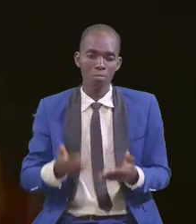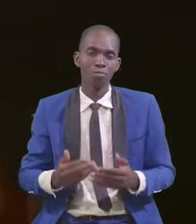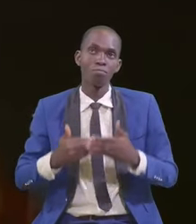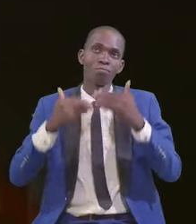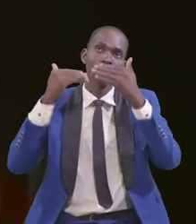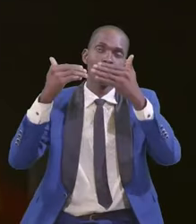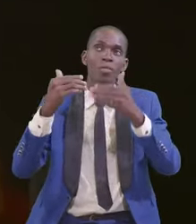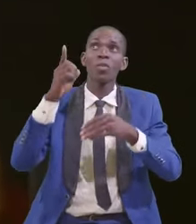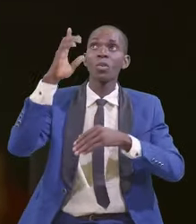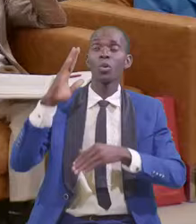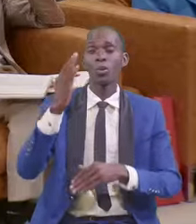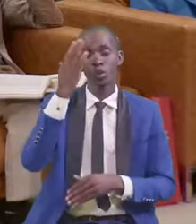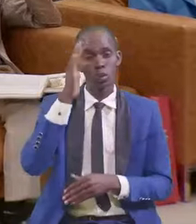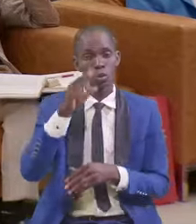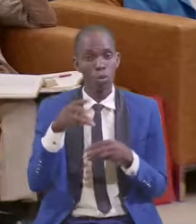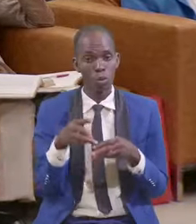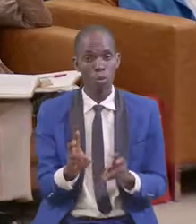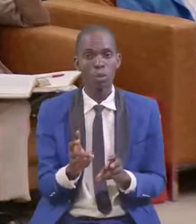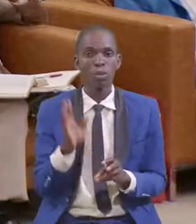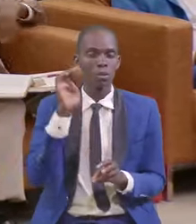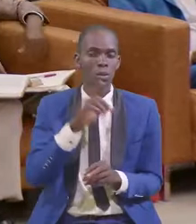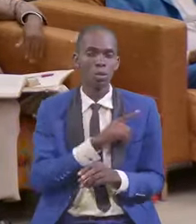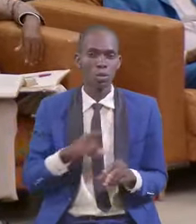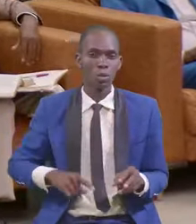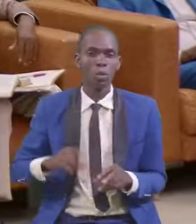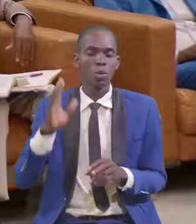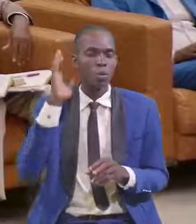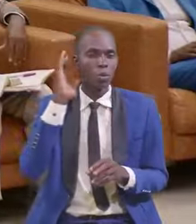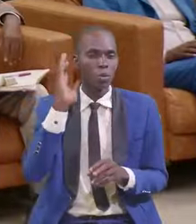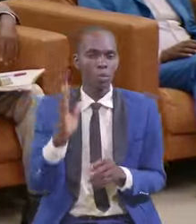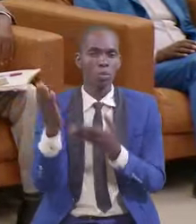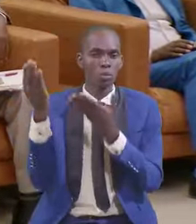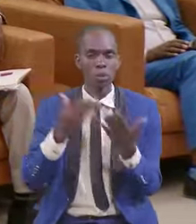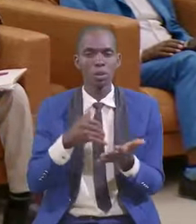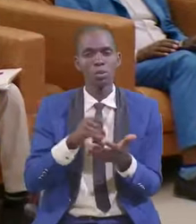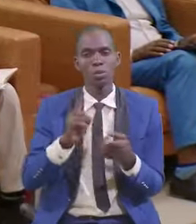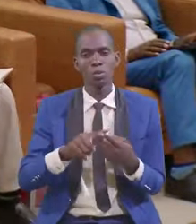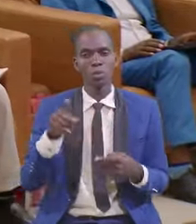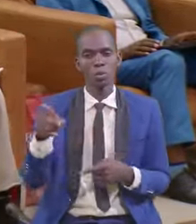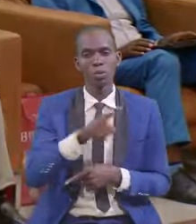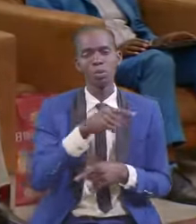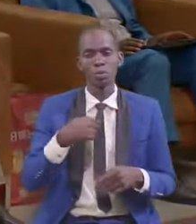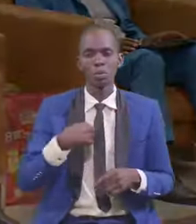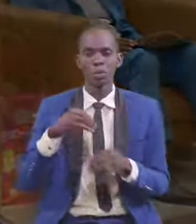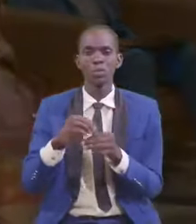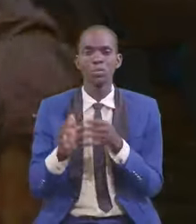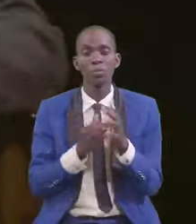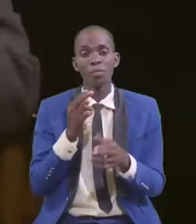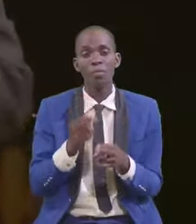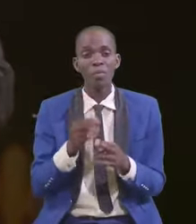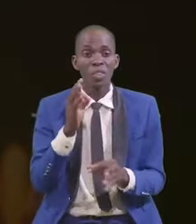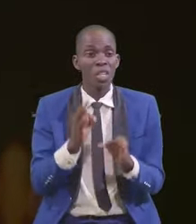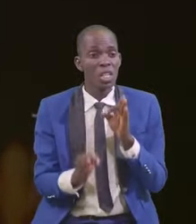have welc come your way wel come my way and you say say each children then